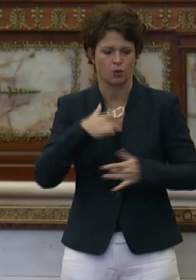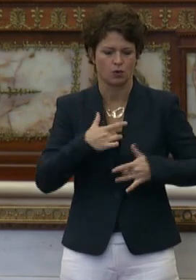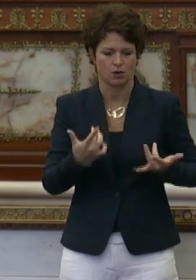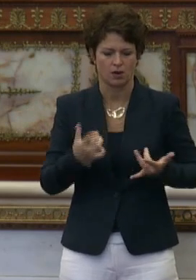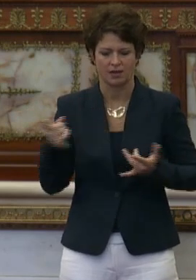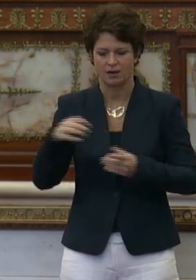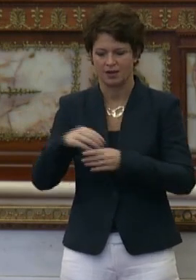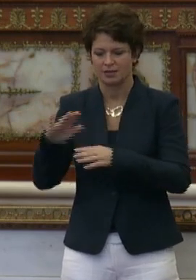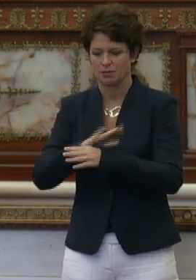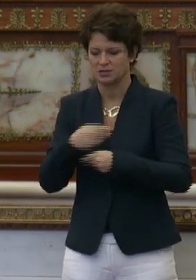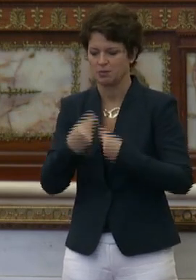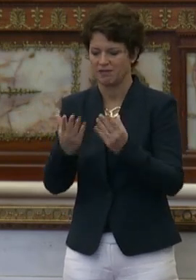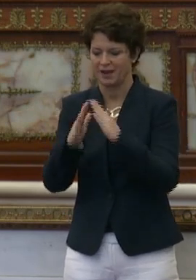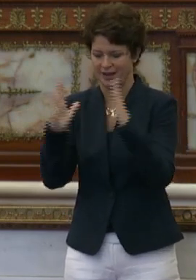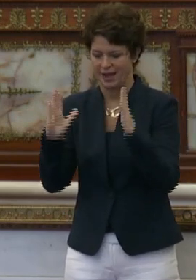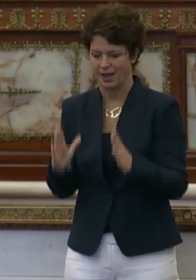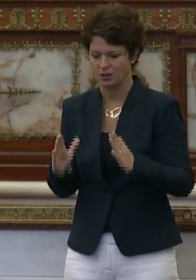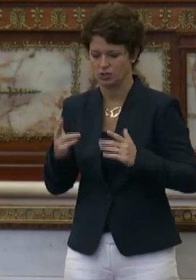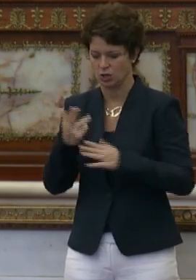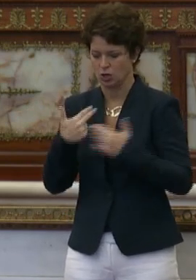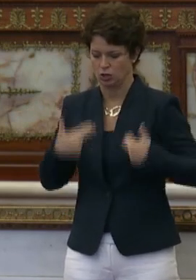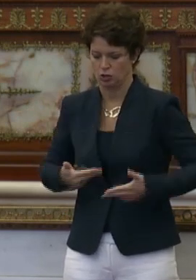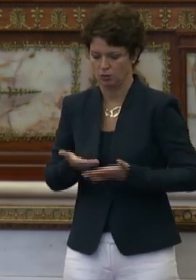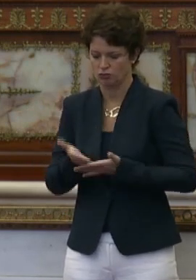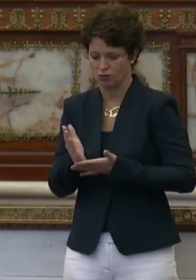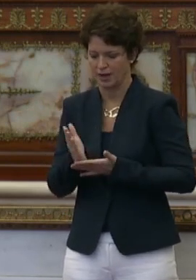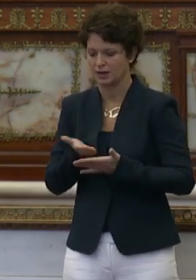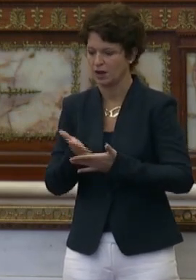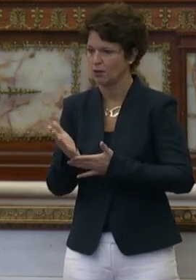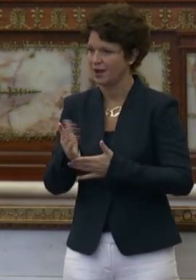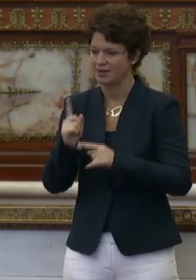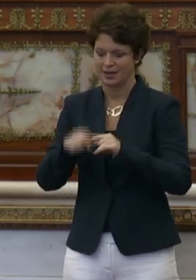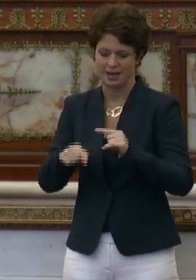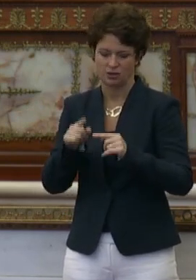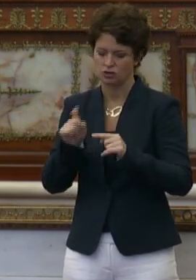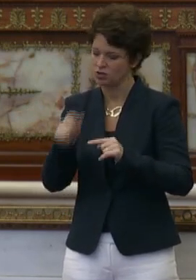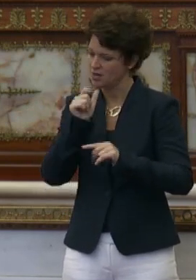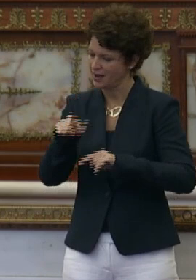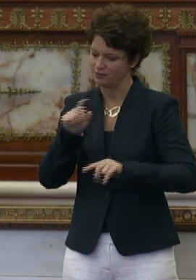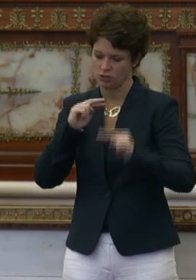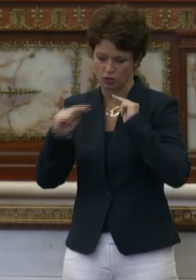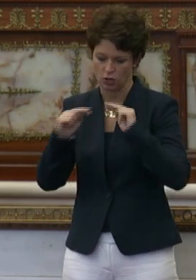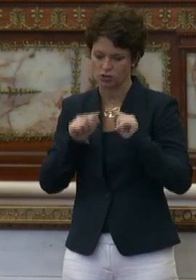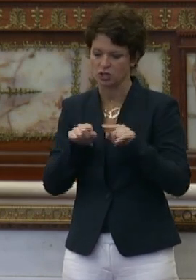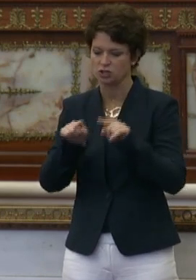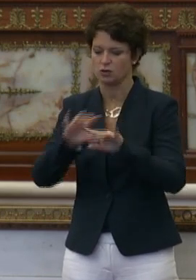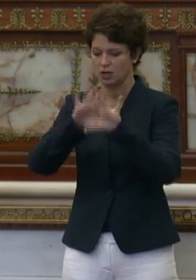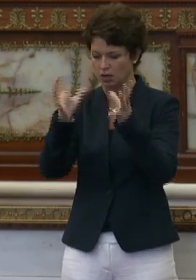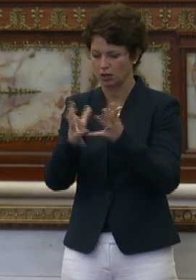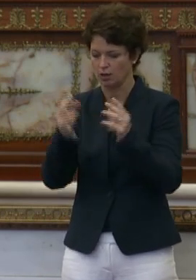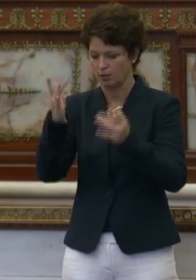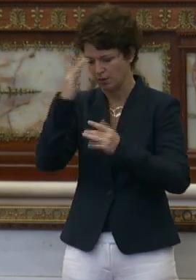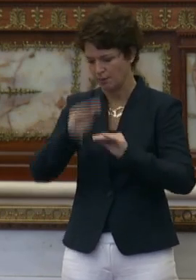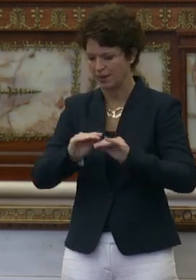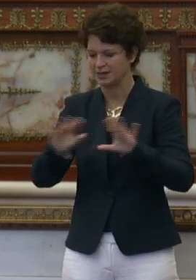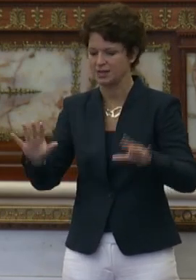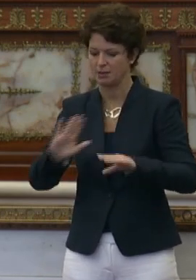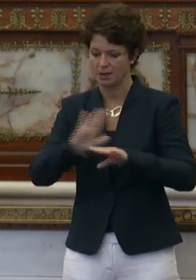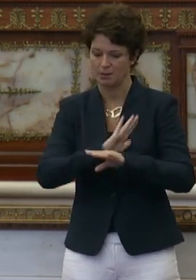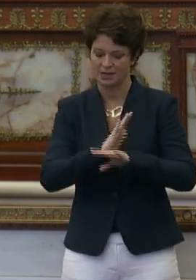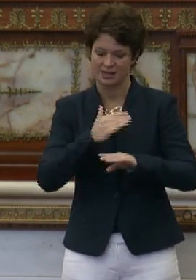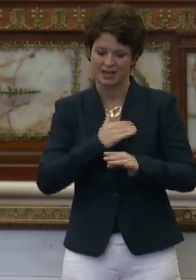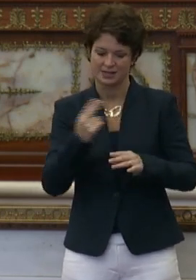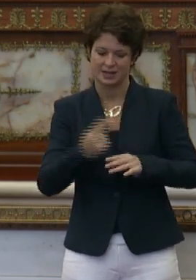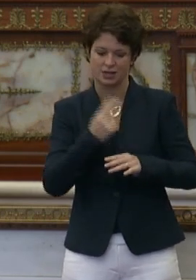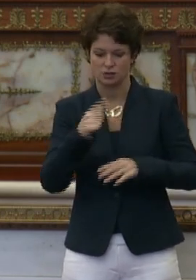in the business of providing housing, a human right, a right that shouldn't be negotiated, especially during a global pandemic, a business that has a history of